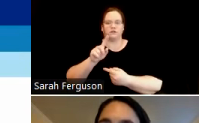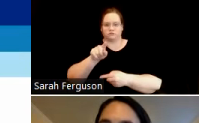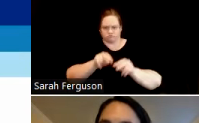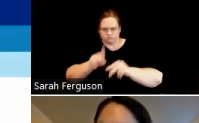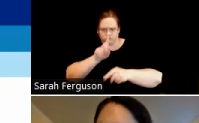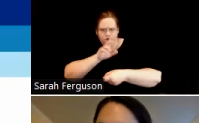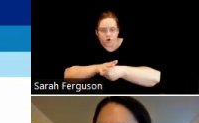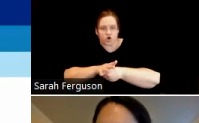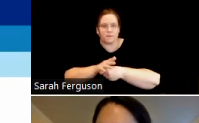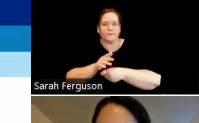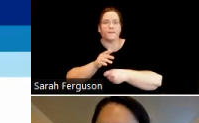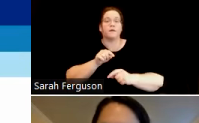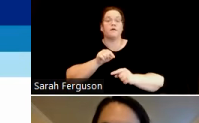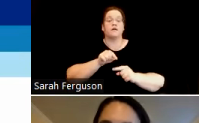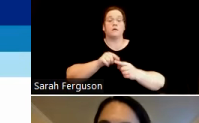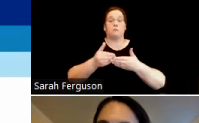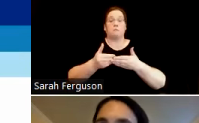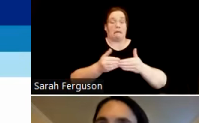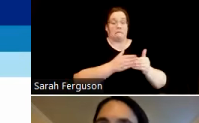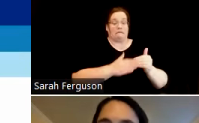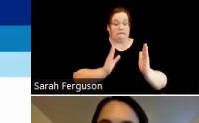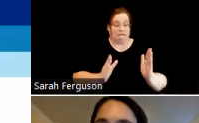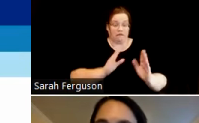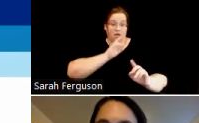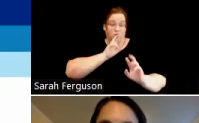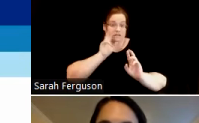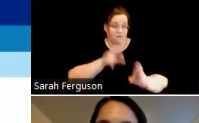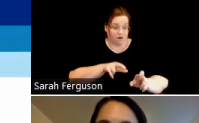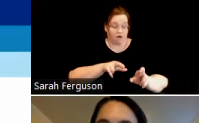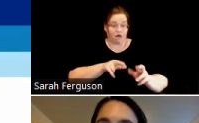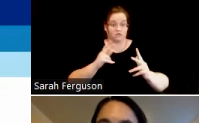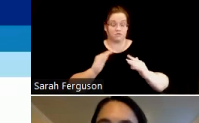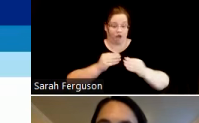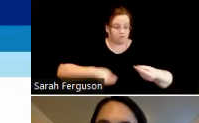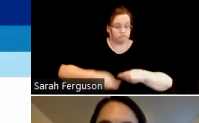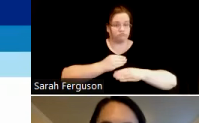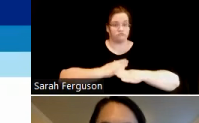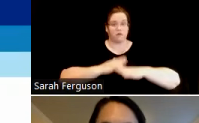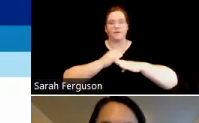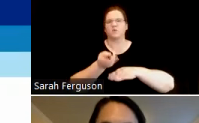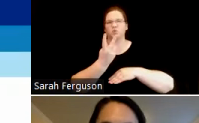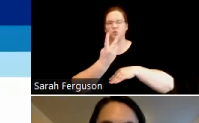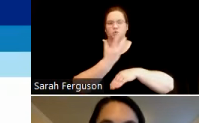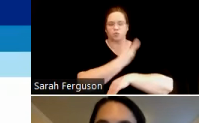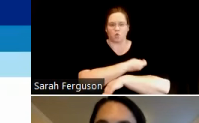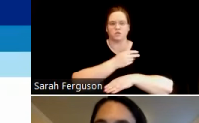to a 16 to 25-year-old control group after 2 doses? And again, this study also saw no